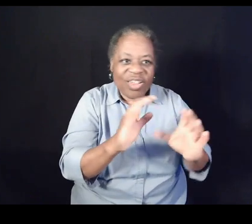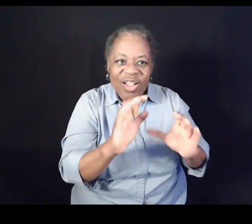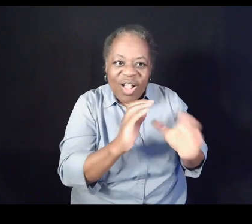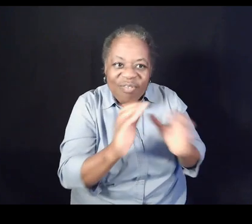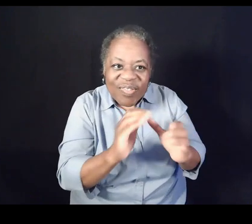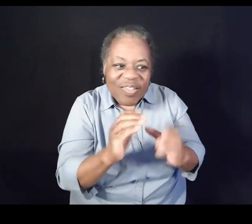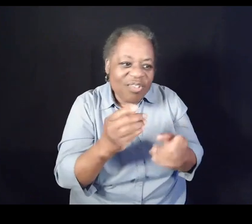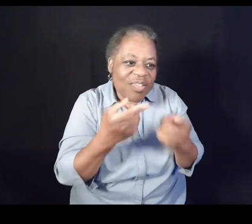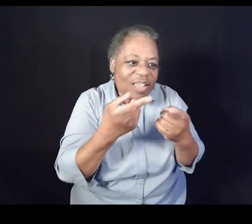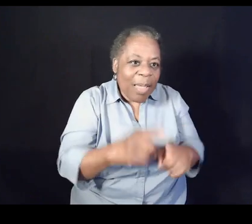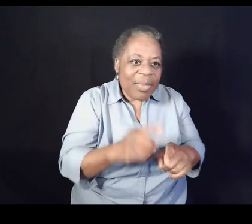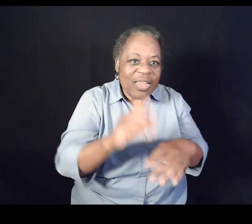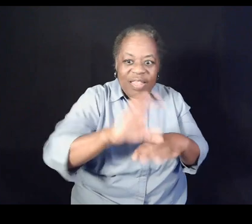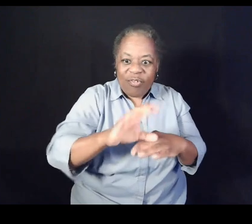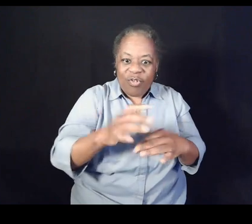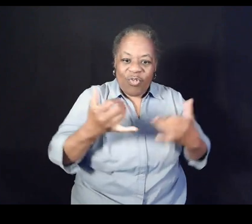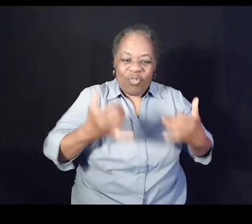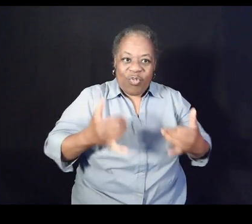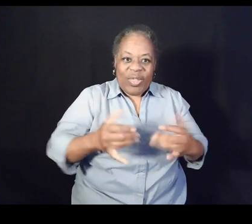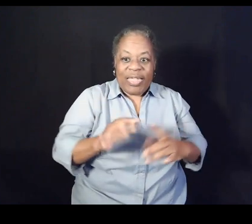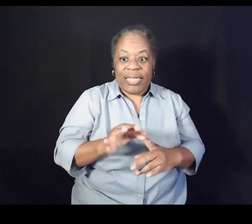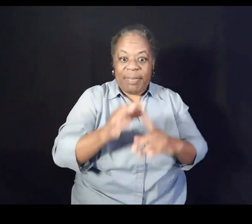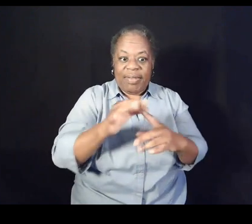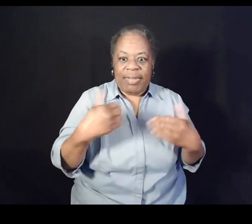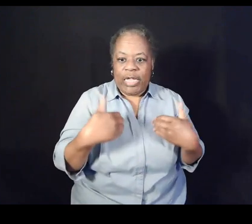today, especially among younger generations.